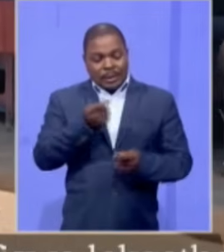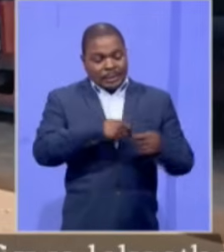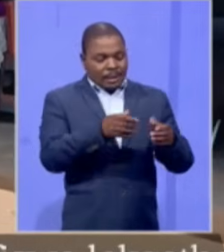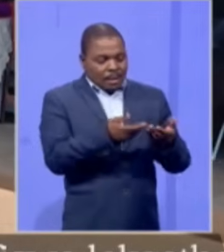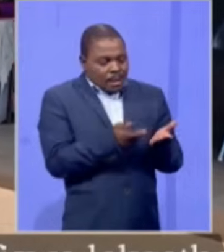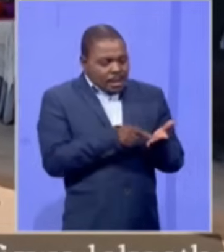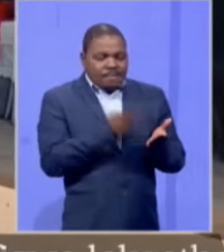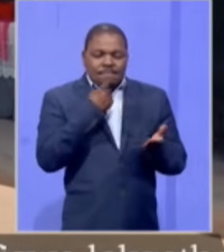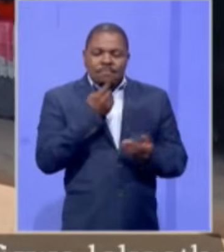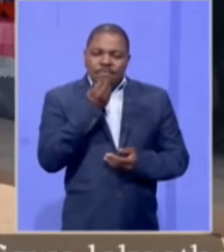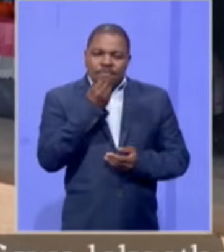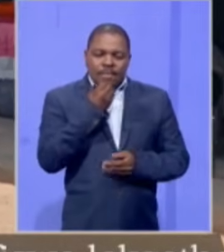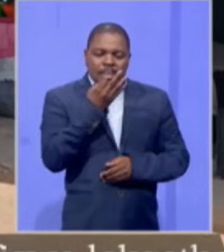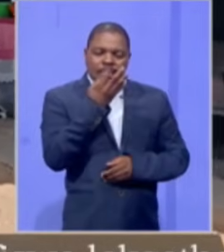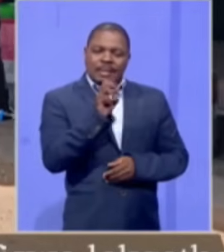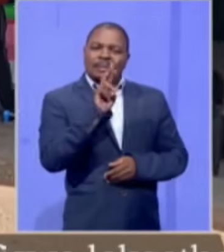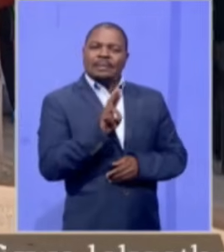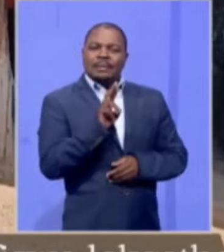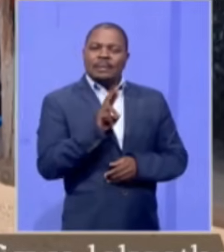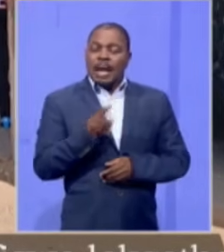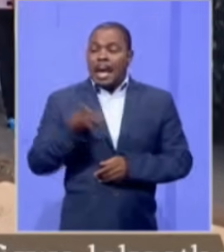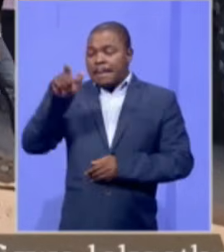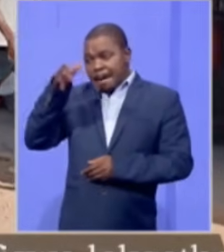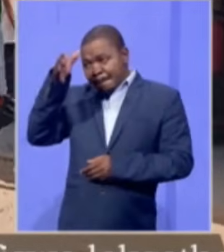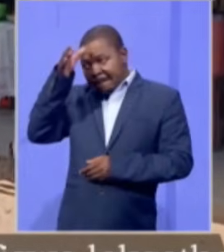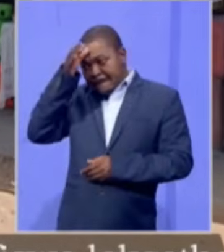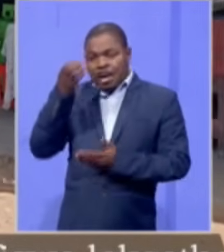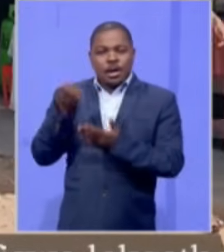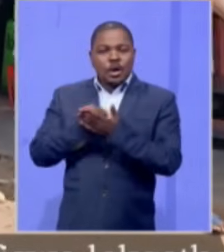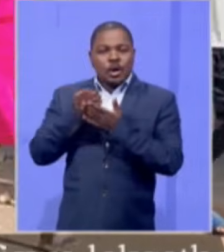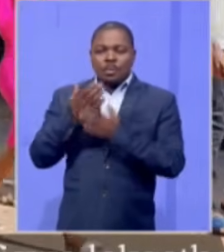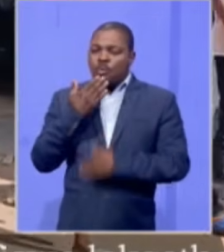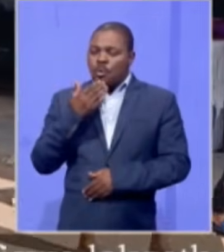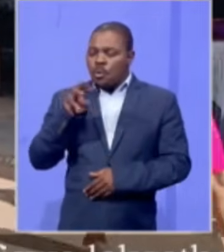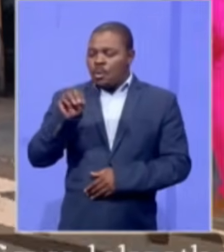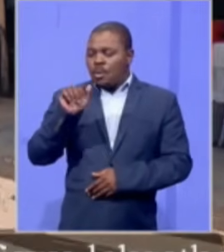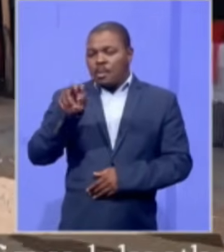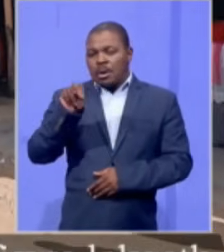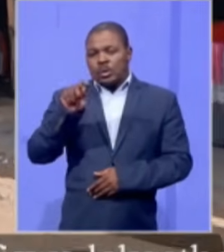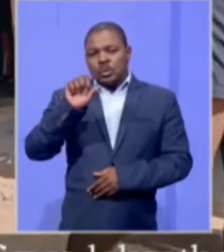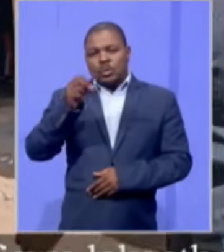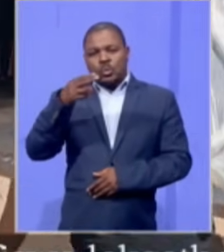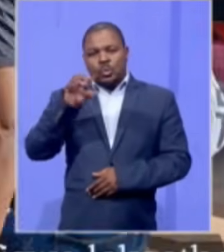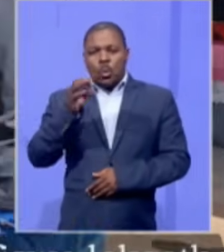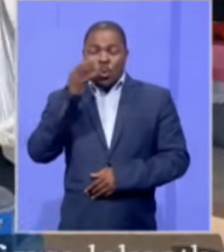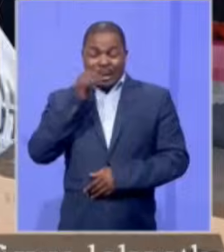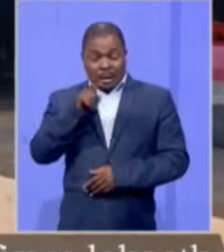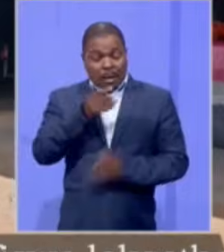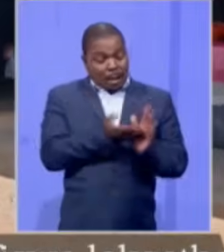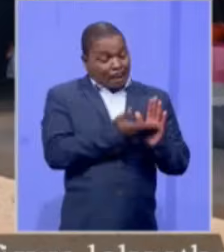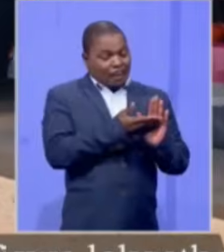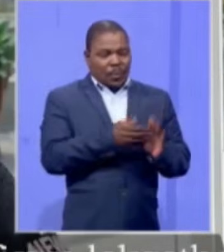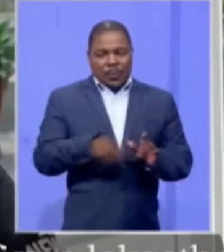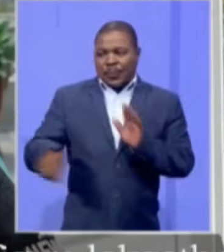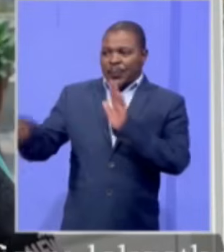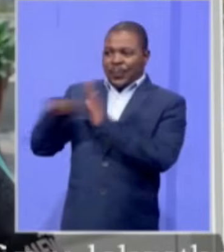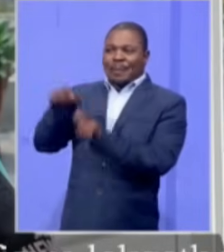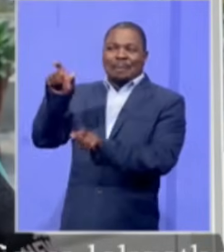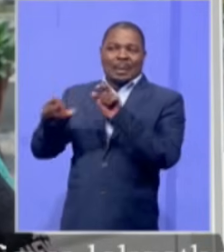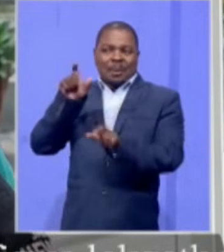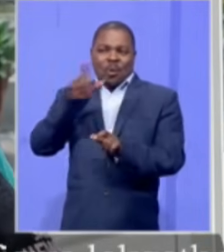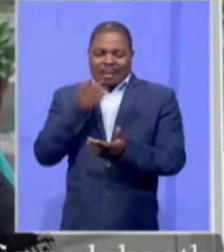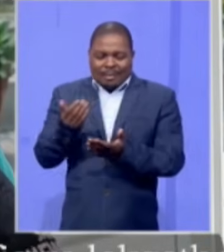Setsebi sa moruo Stephen Manso se re ho nyollwa ha lekgetho la bareki ho tla thefula barekisi ka ha phaello e tla fokola. Gabe